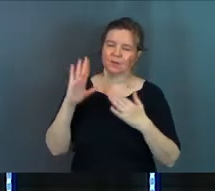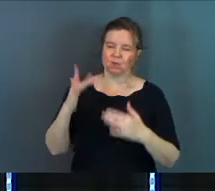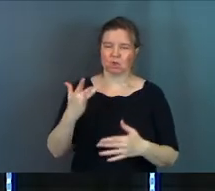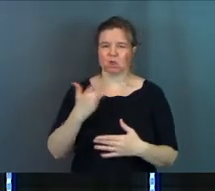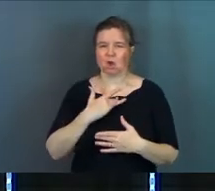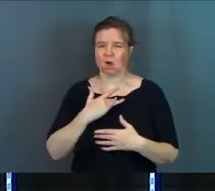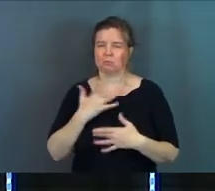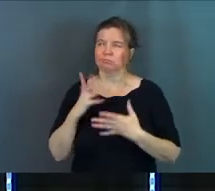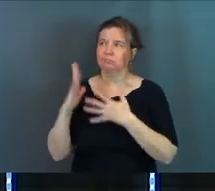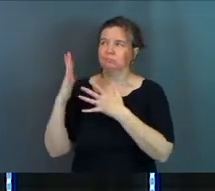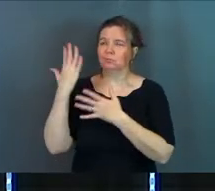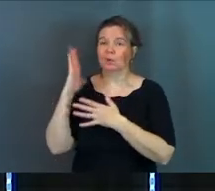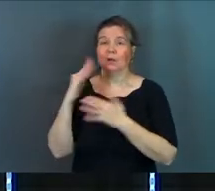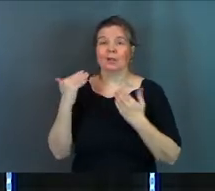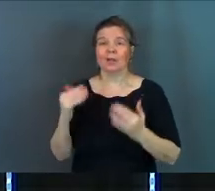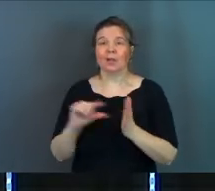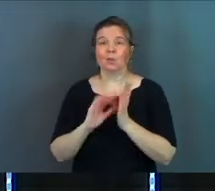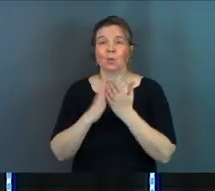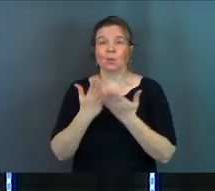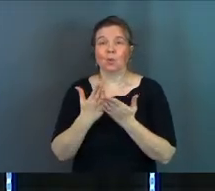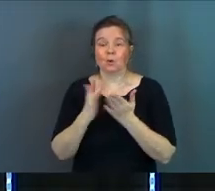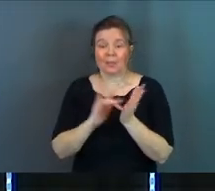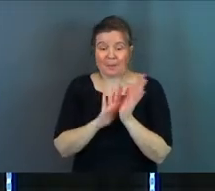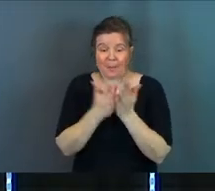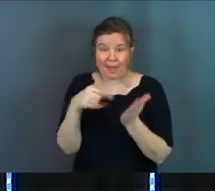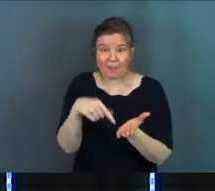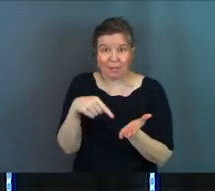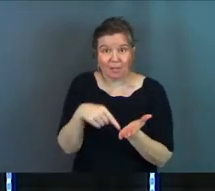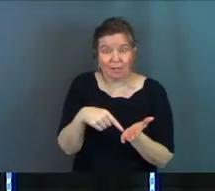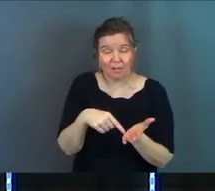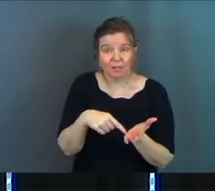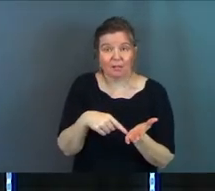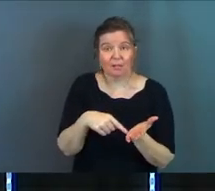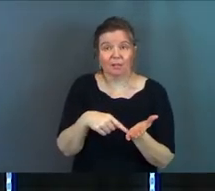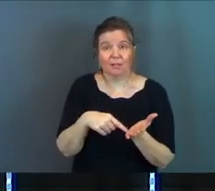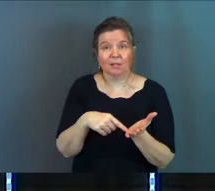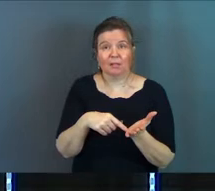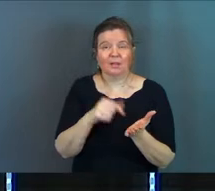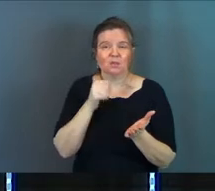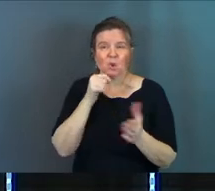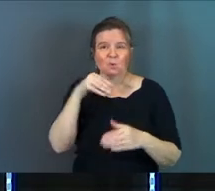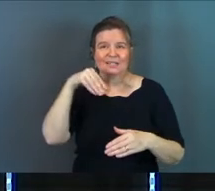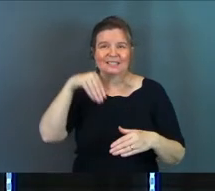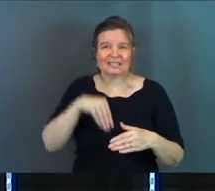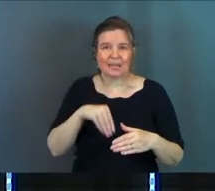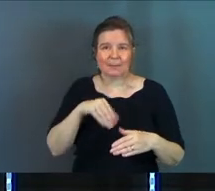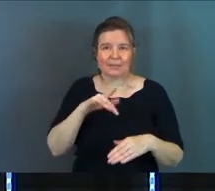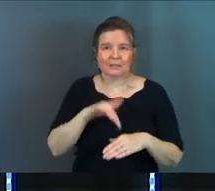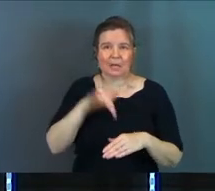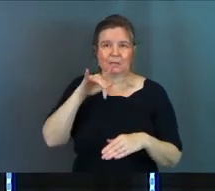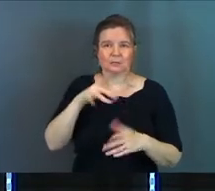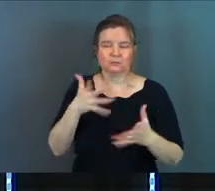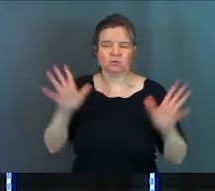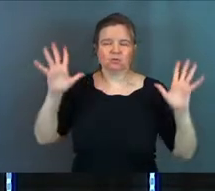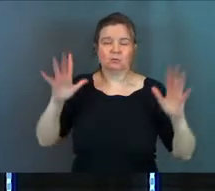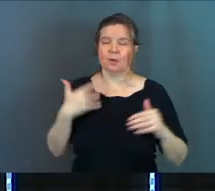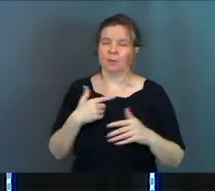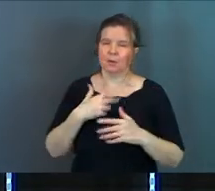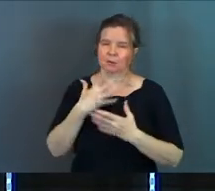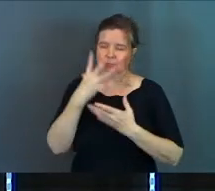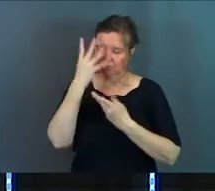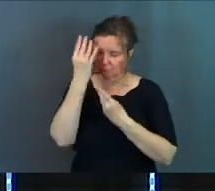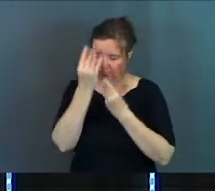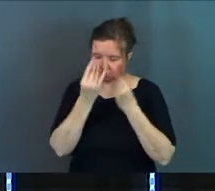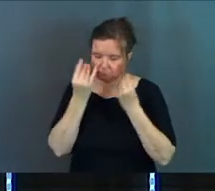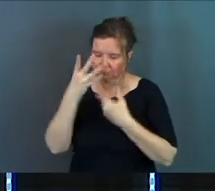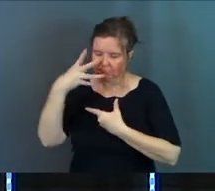in your hearts to God." Let the word of Christ, let the Bible, don't just dip the Bible. Let it dwell